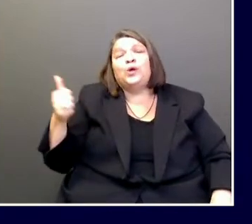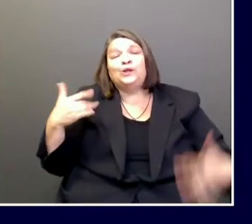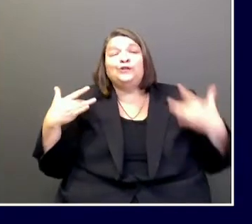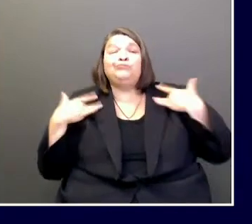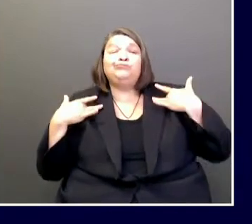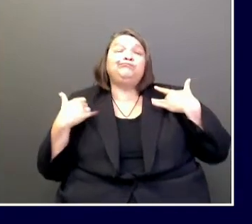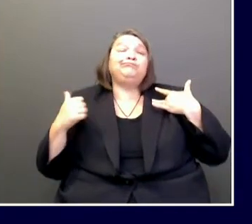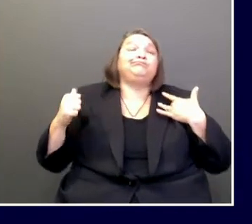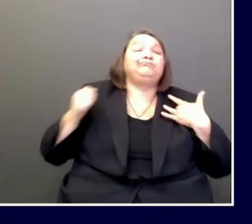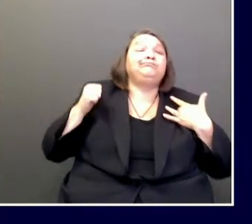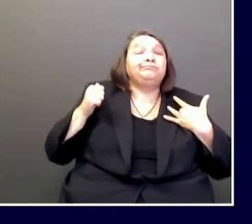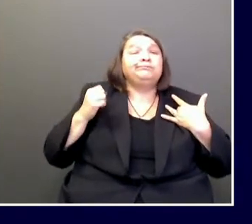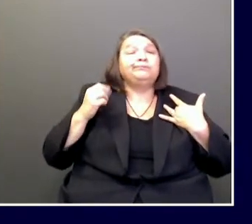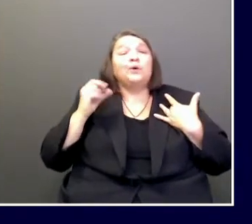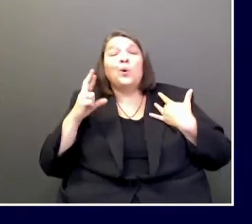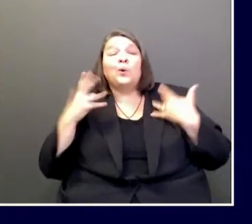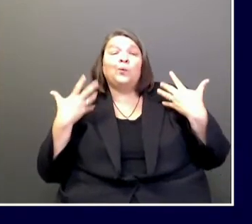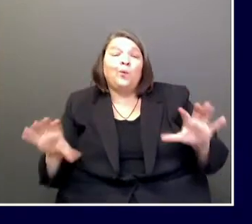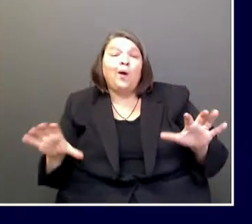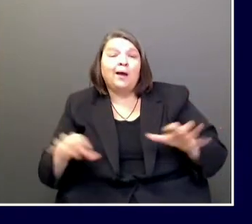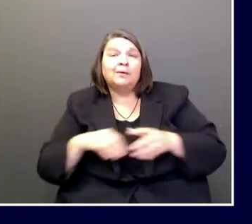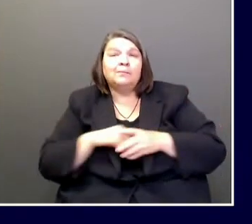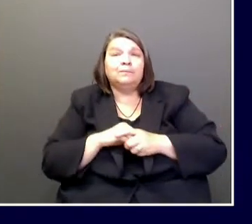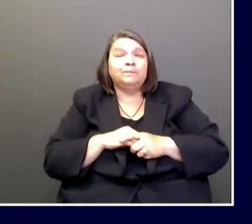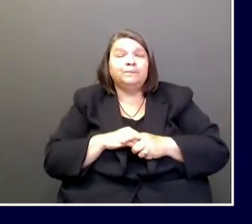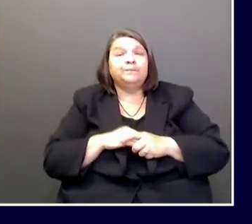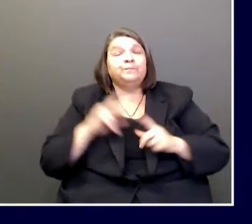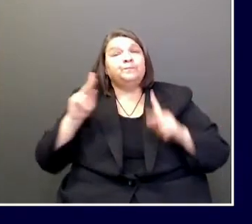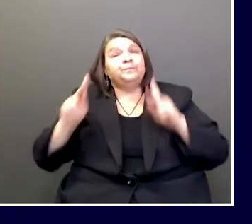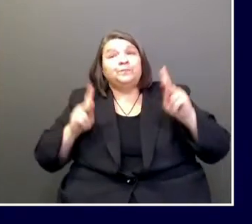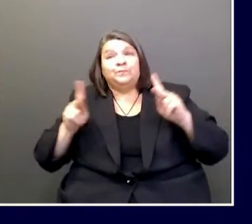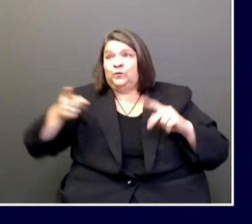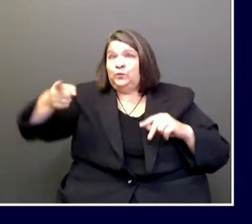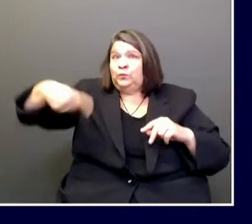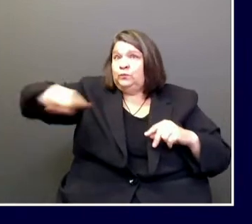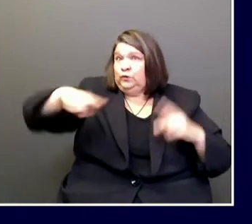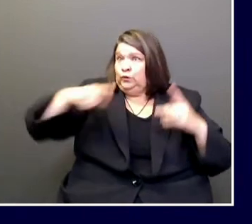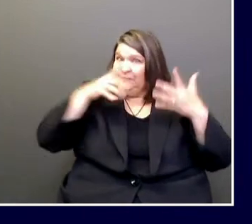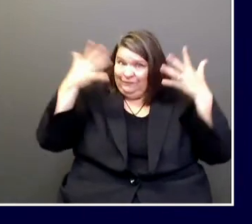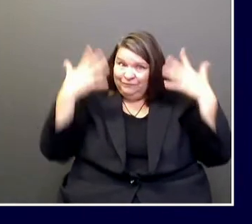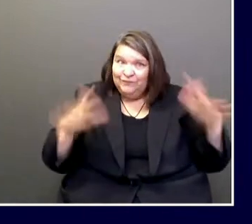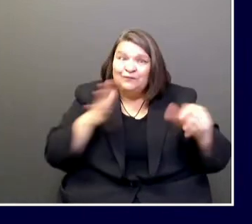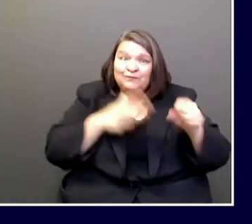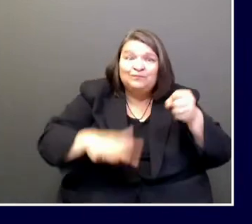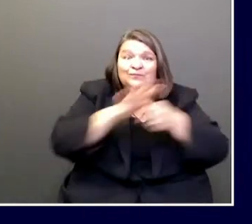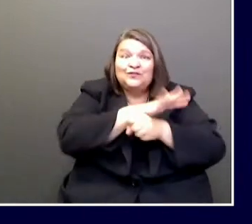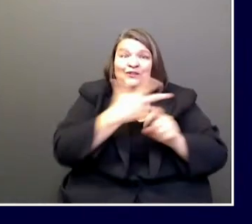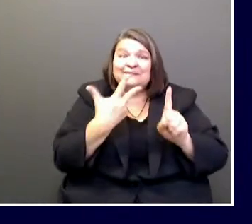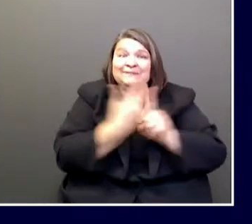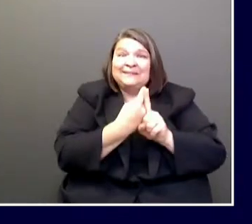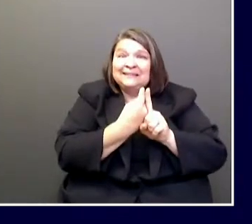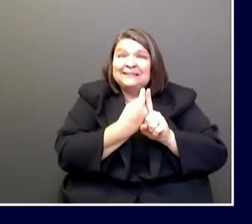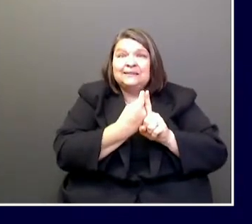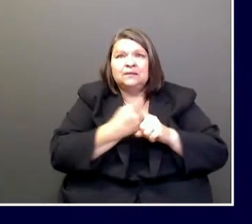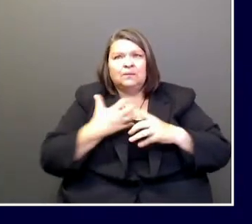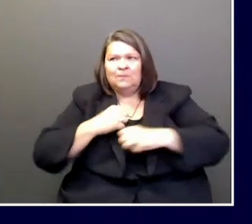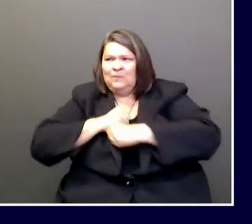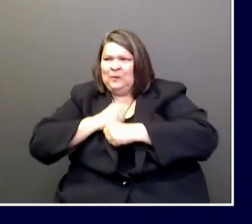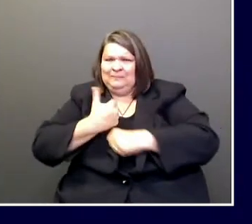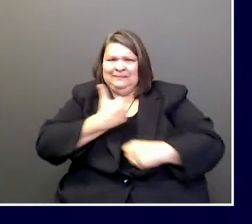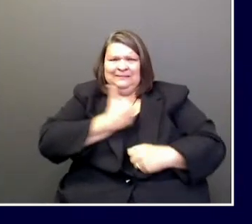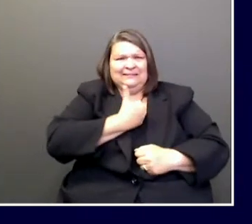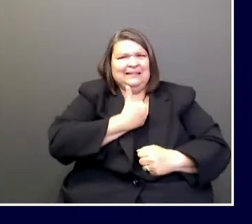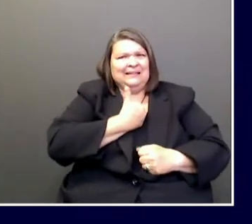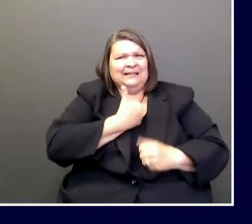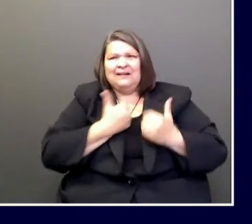protection for people that are vaccinated and want to keep themselves as safe as possible? Thanks, Brian.